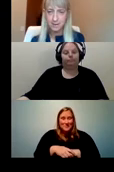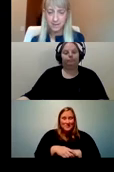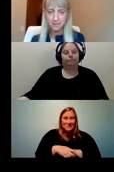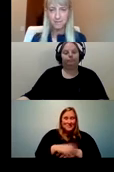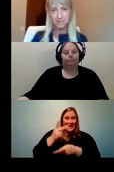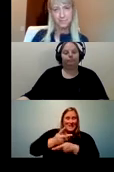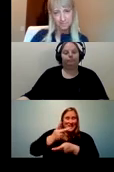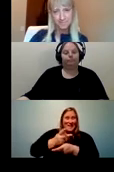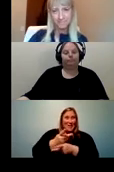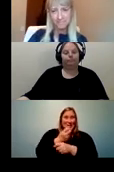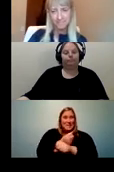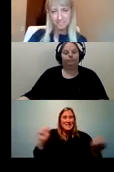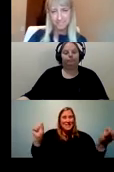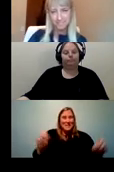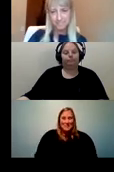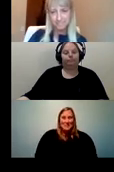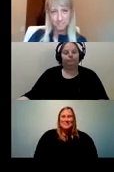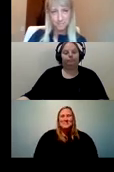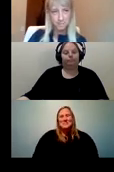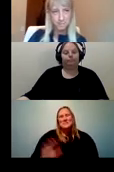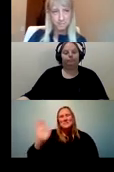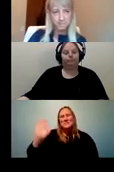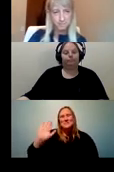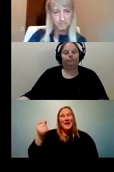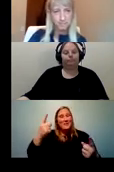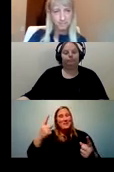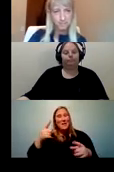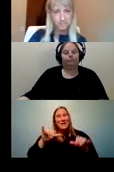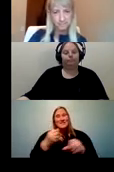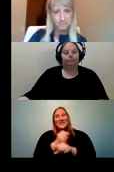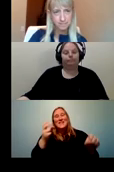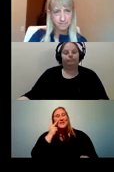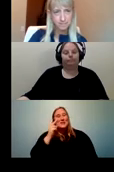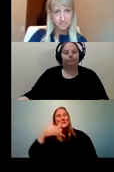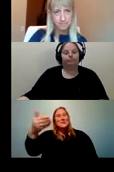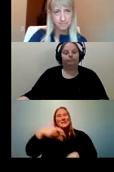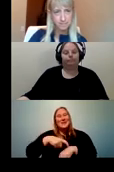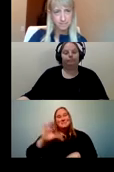take care and stay safe. Bye, everybody. Stay safe. See you next time.